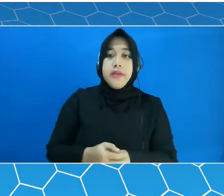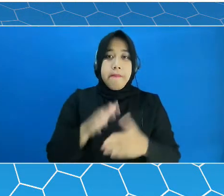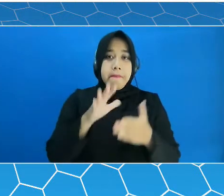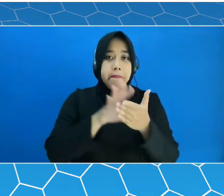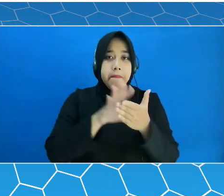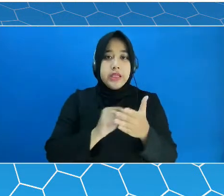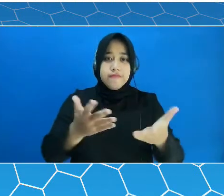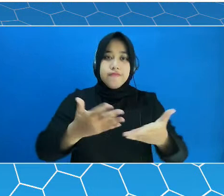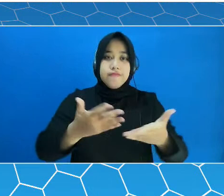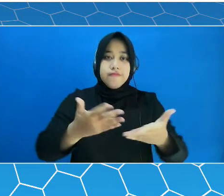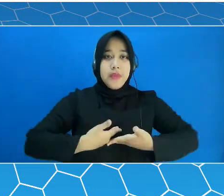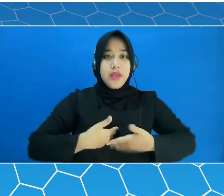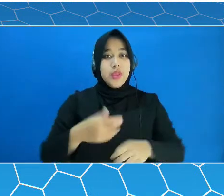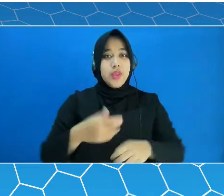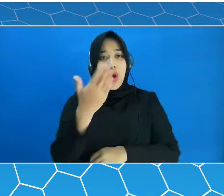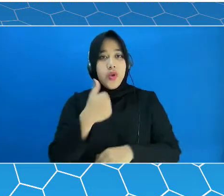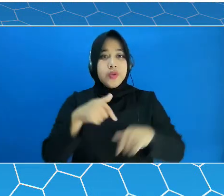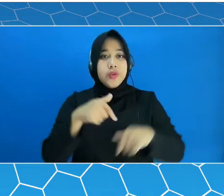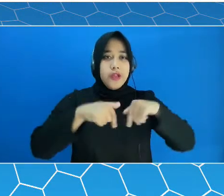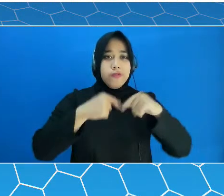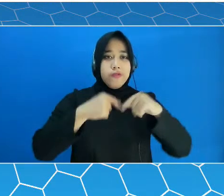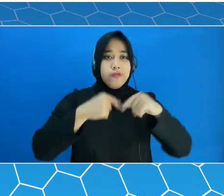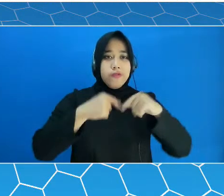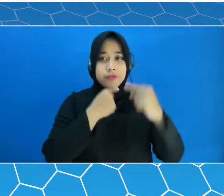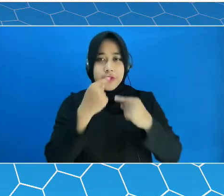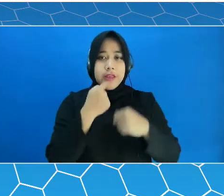What happened now? Next slide, please.